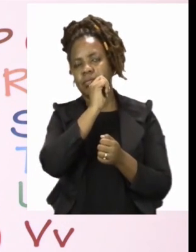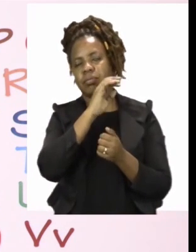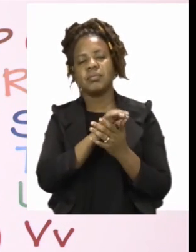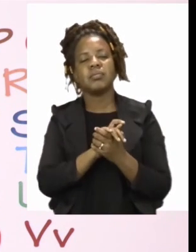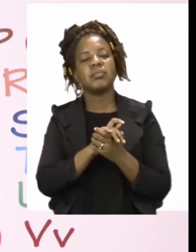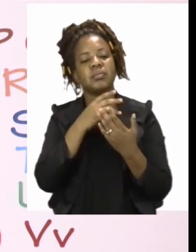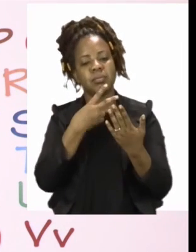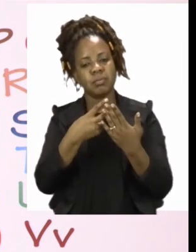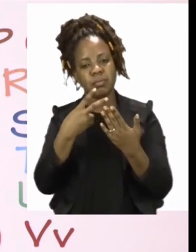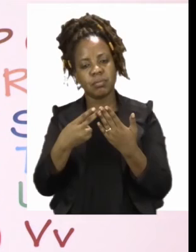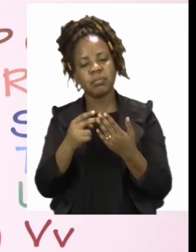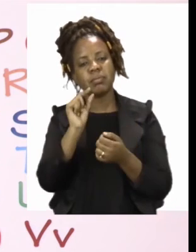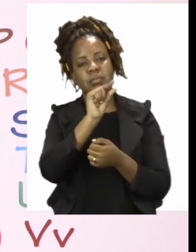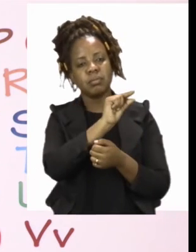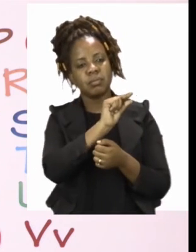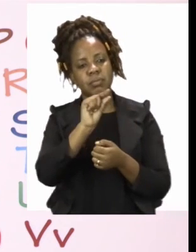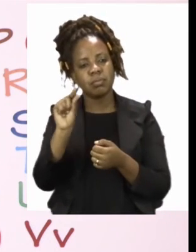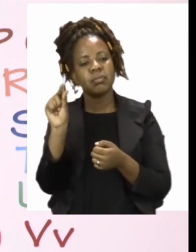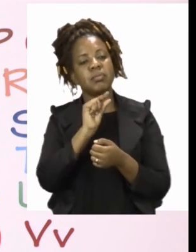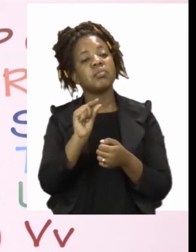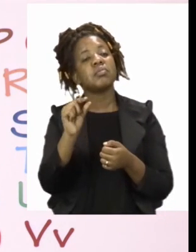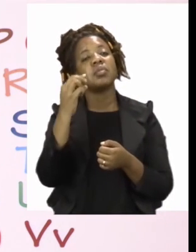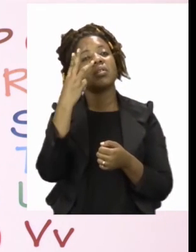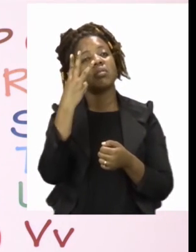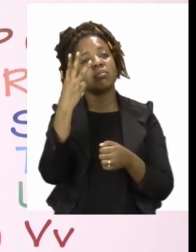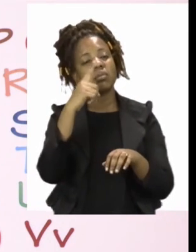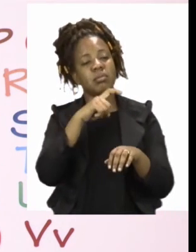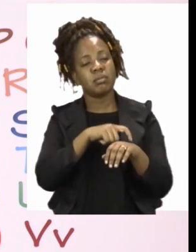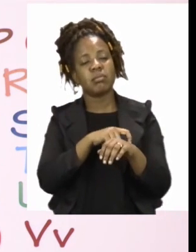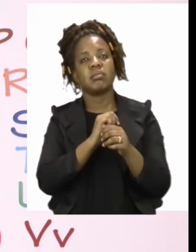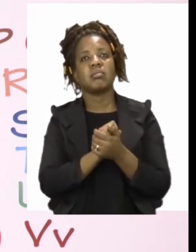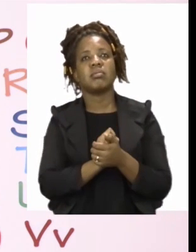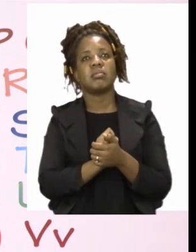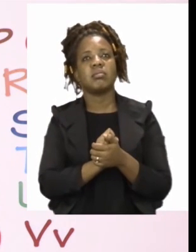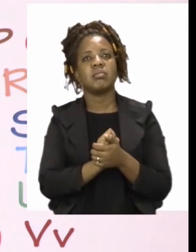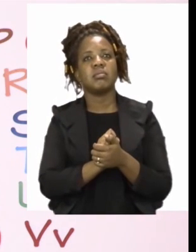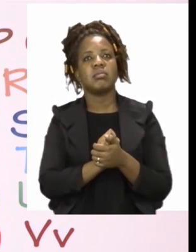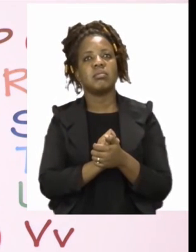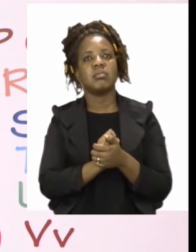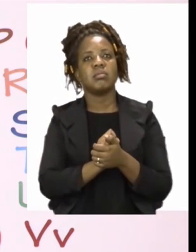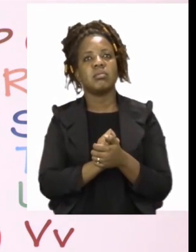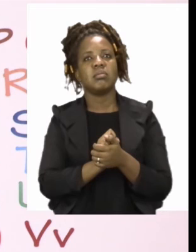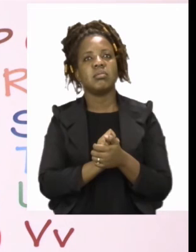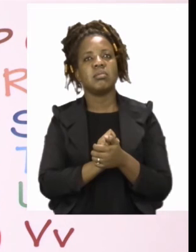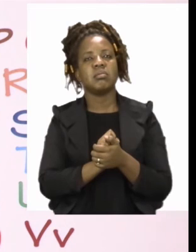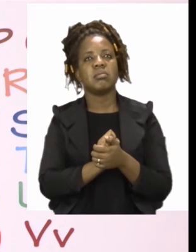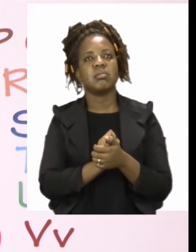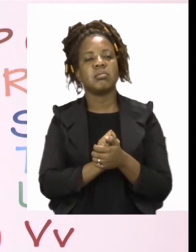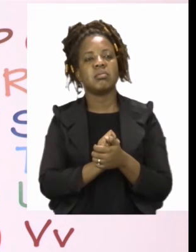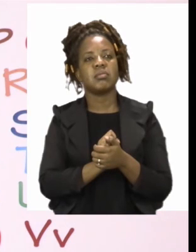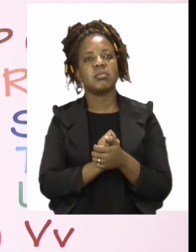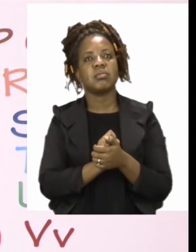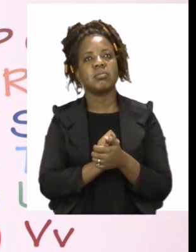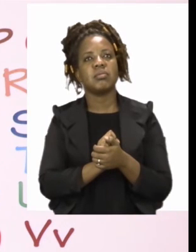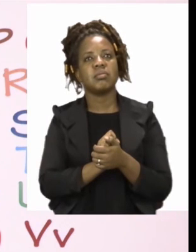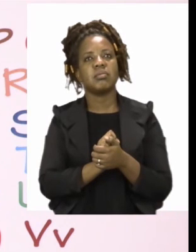and then try and write the correct one. But before you do say both of them and see which one is correct.